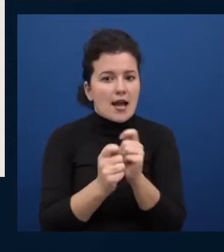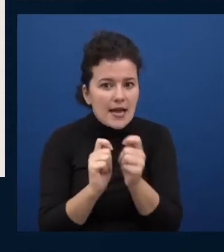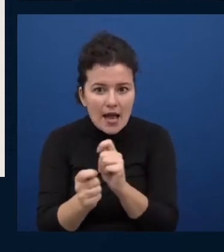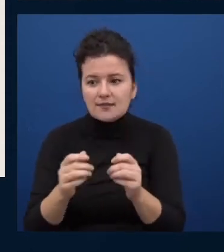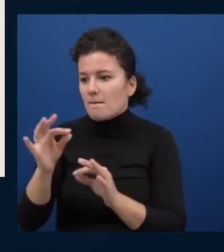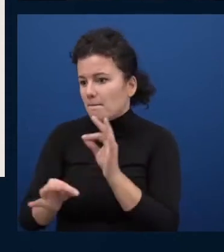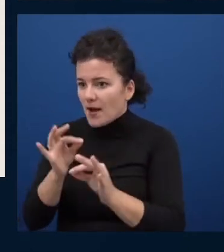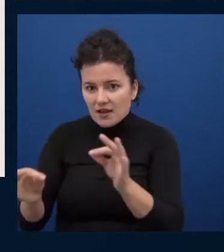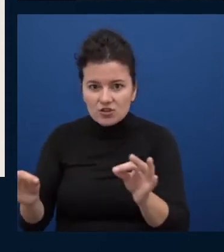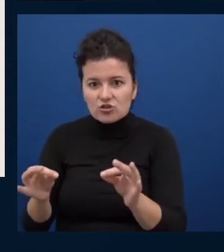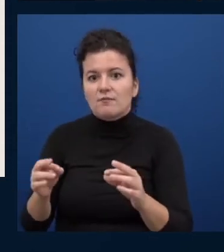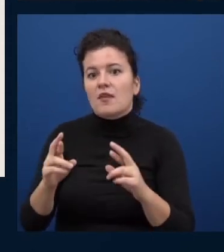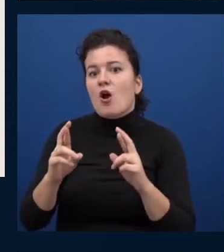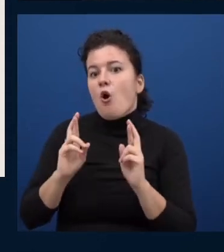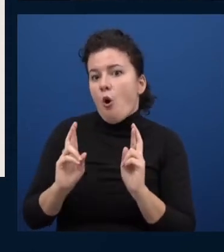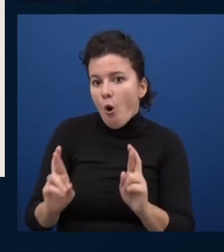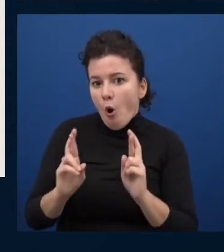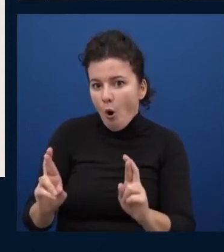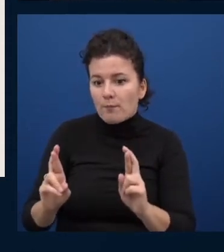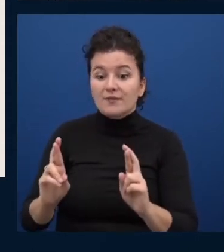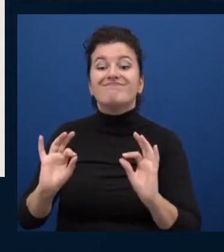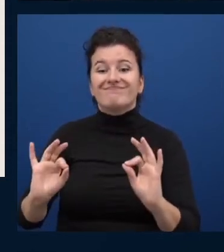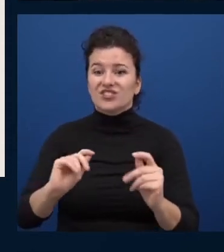but hopefully the changes will be okay.